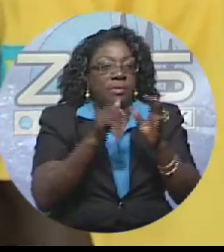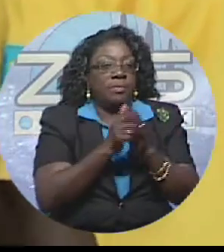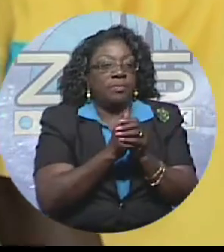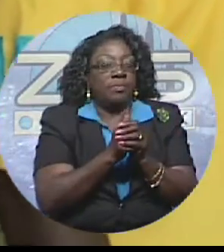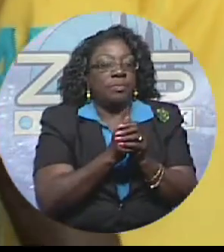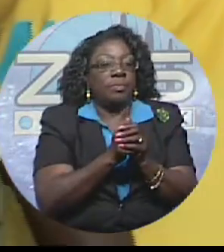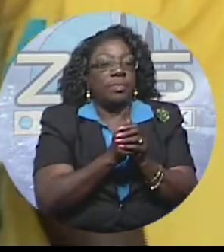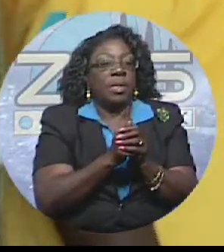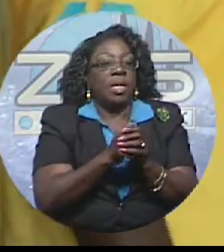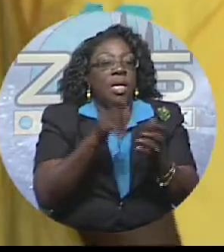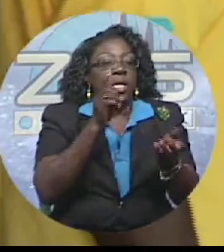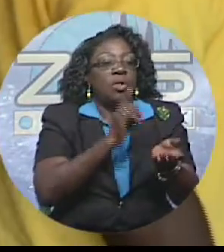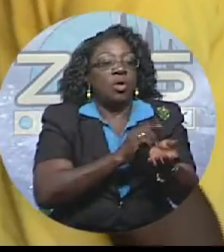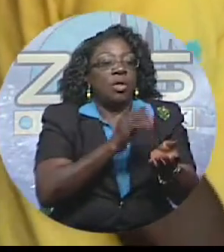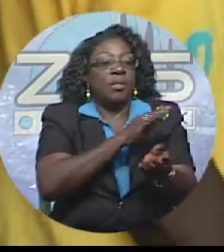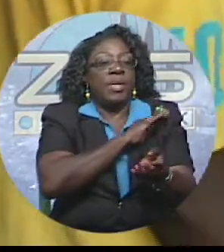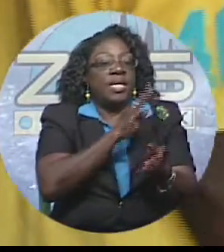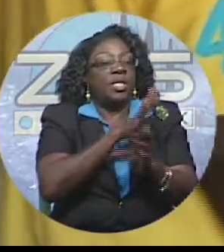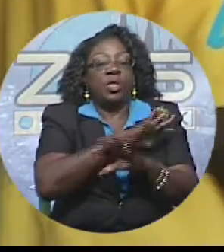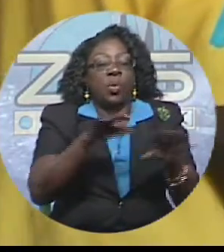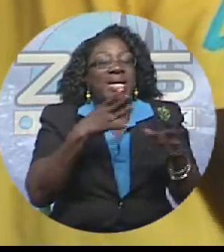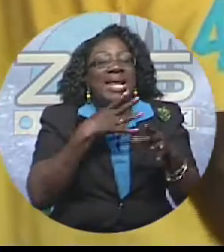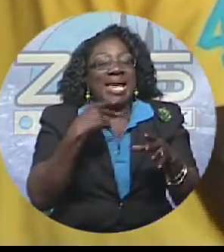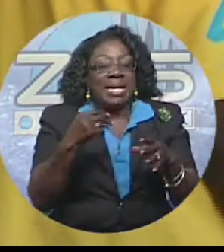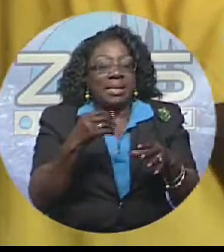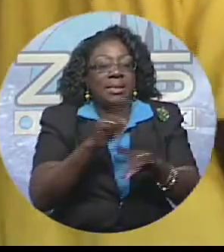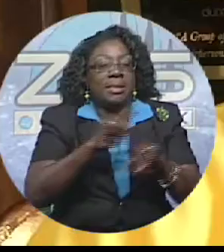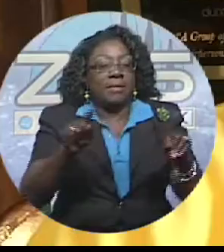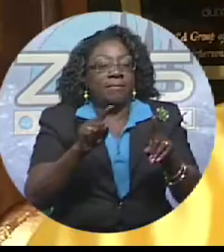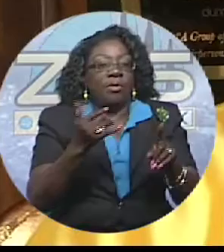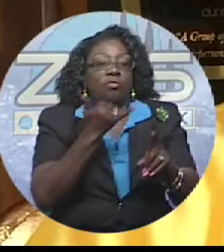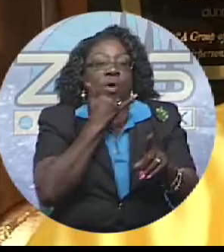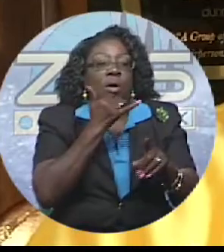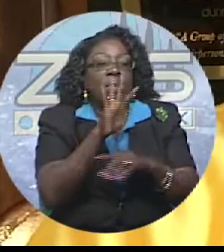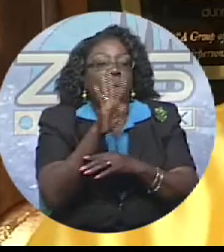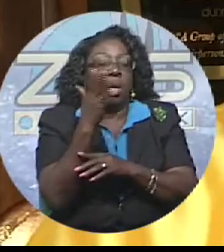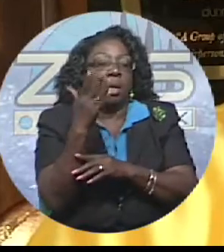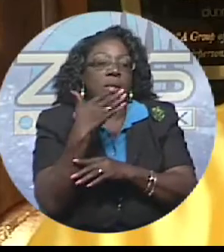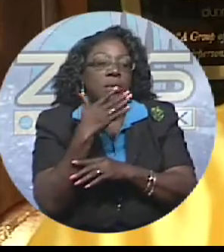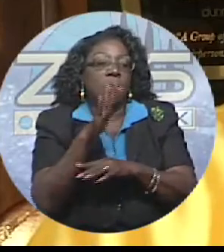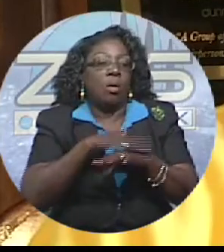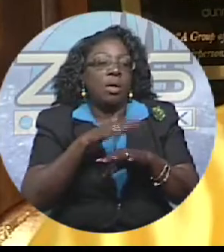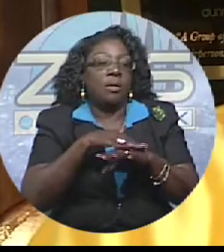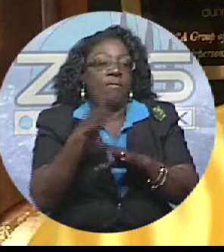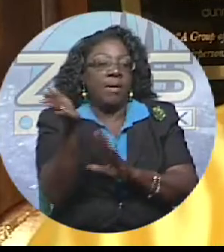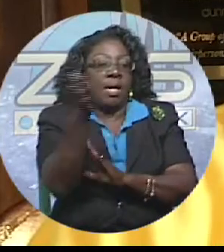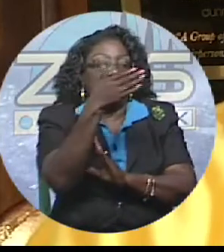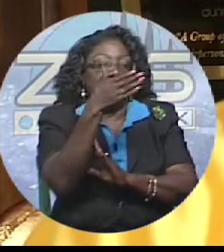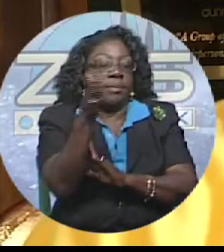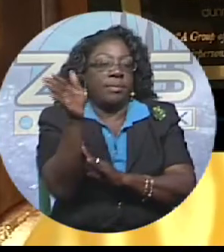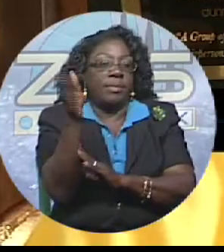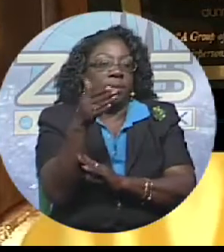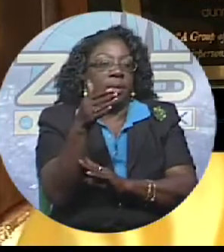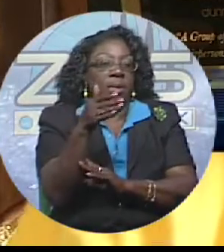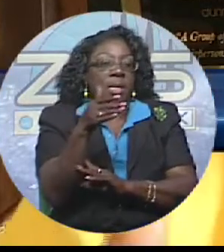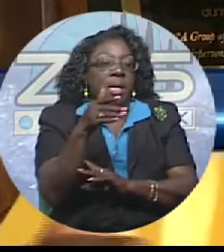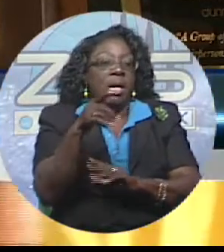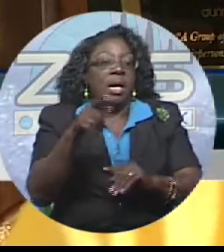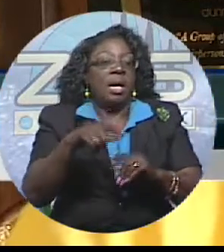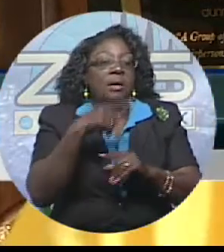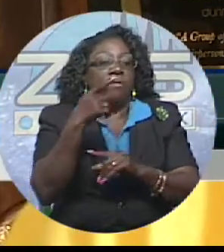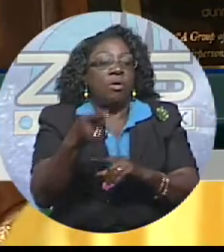designer. Dr. Bain doesn't take kindly to the callous disregard. I go to them and tell them, I've already gone